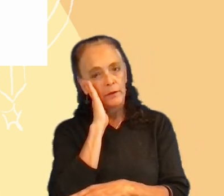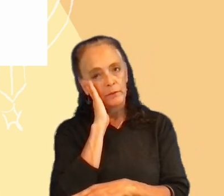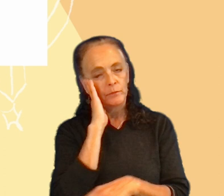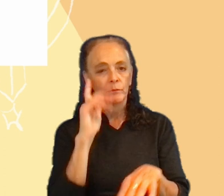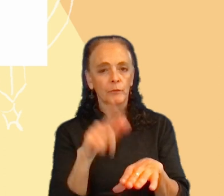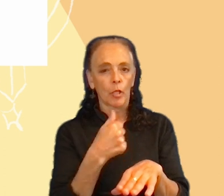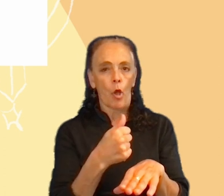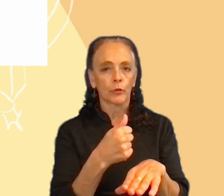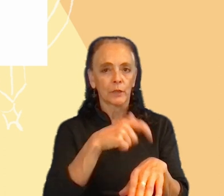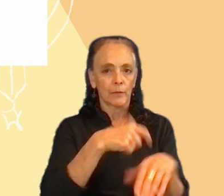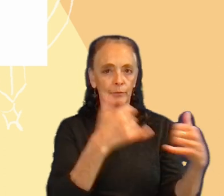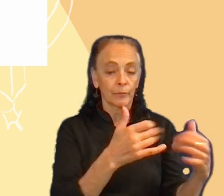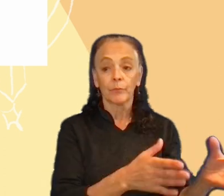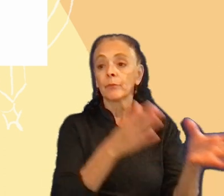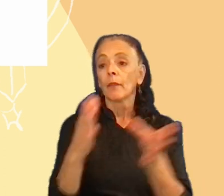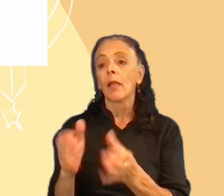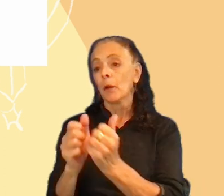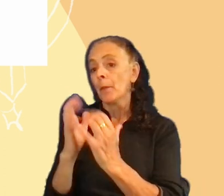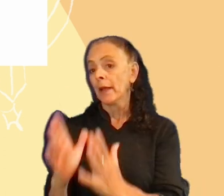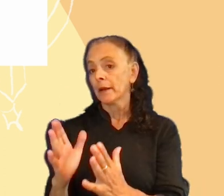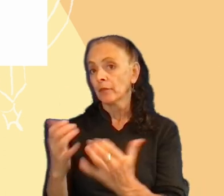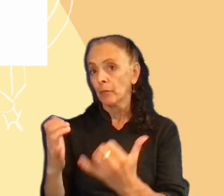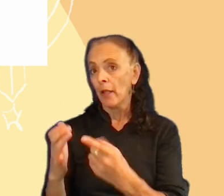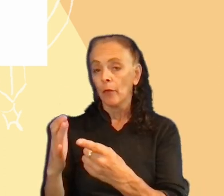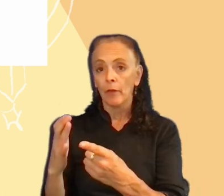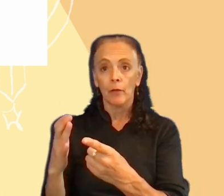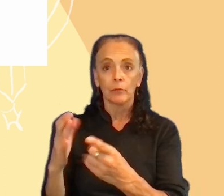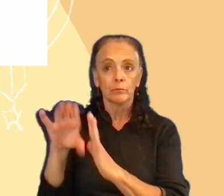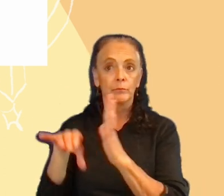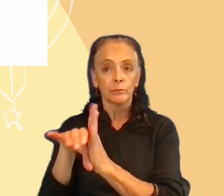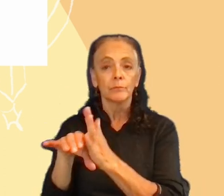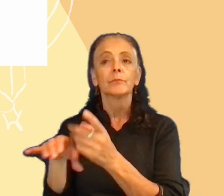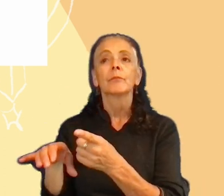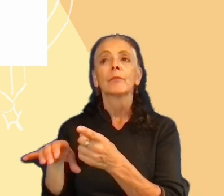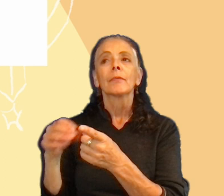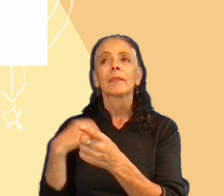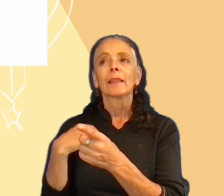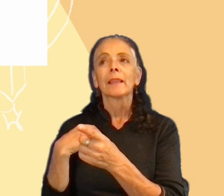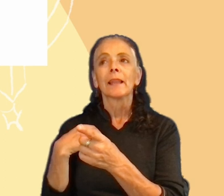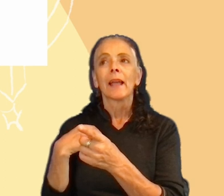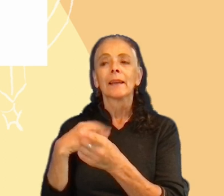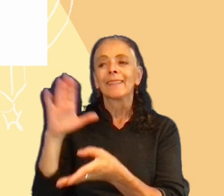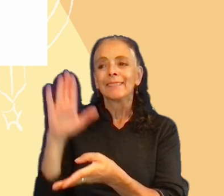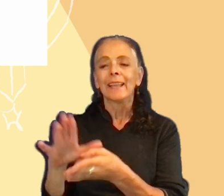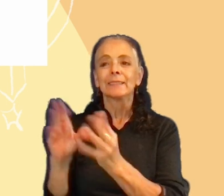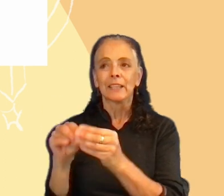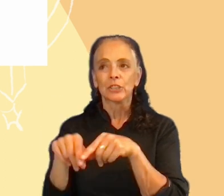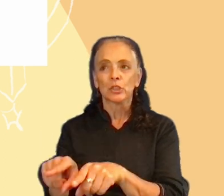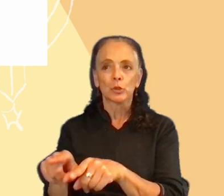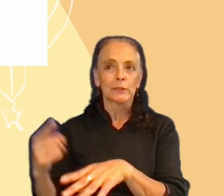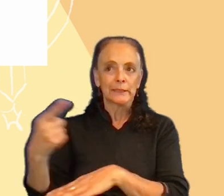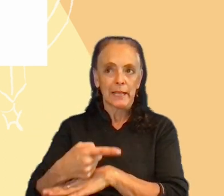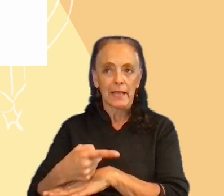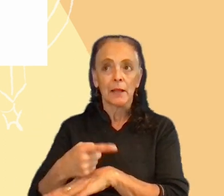session the competitive player persona uh had fewer sessions during the day and the most